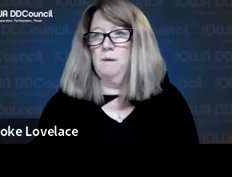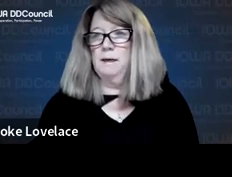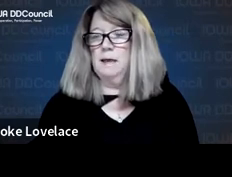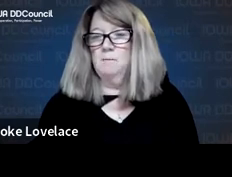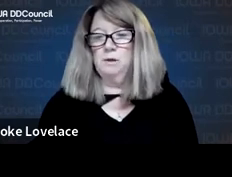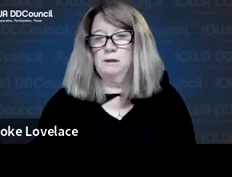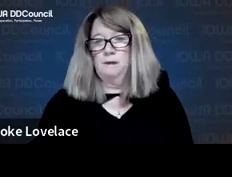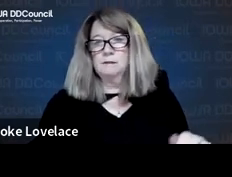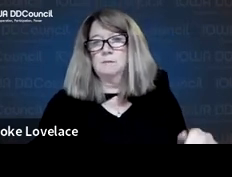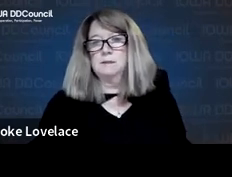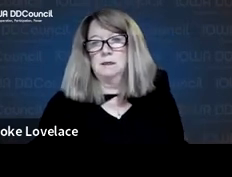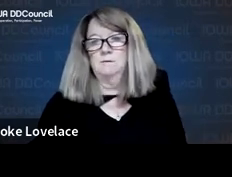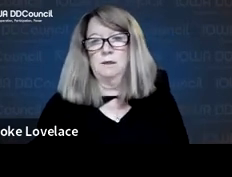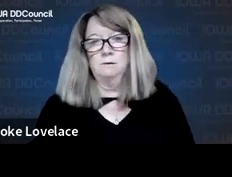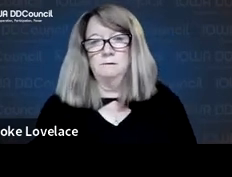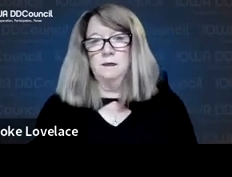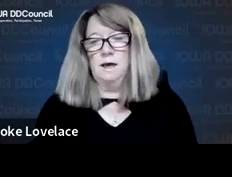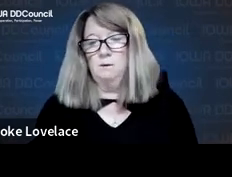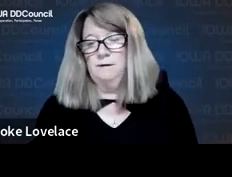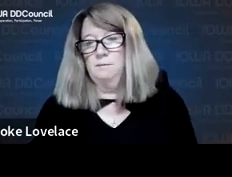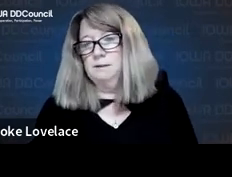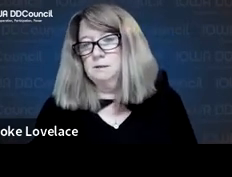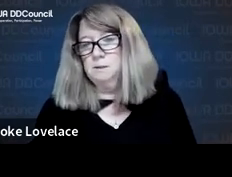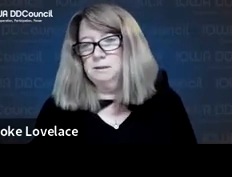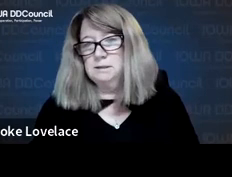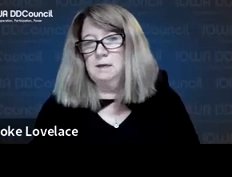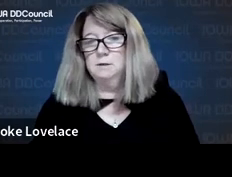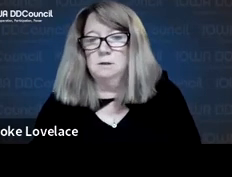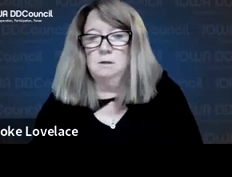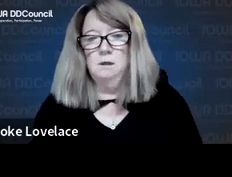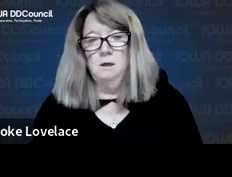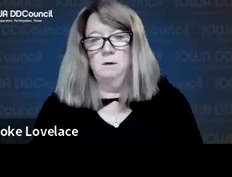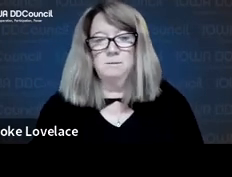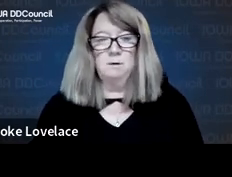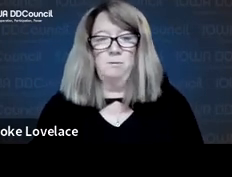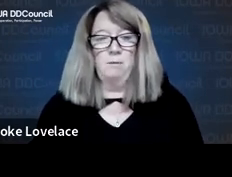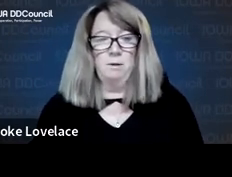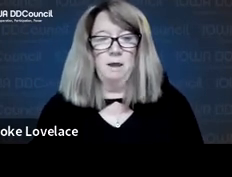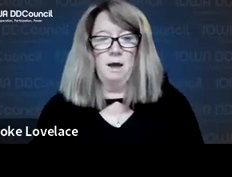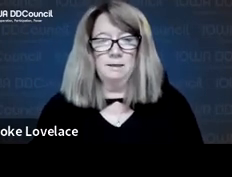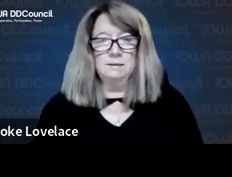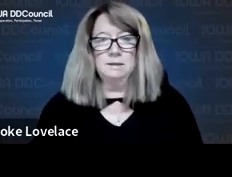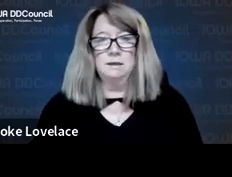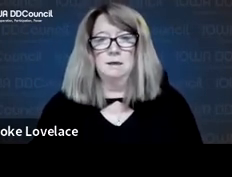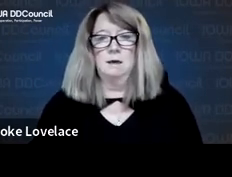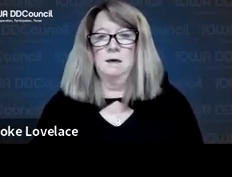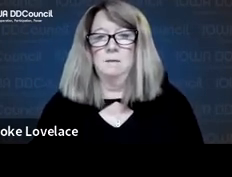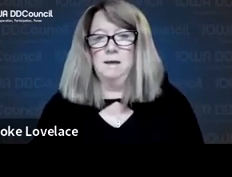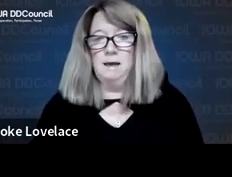Welcome, everybody. I'm Brooke Lovelace. I'm the Executive Director of the Iowa Developmental Disabilities Council. Welcome to our probably